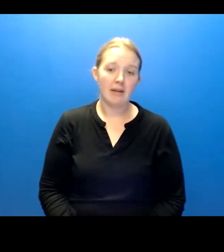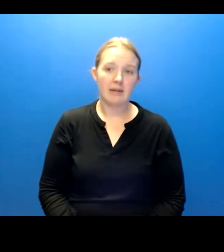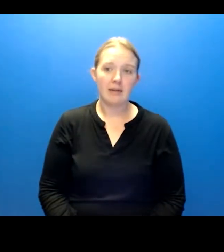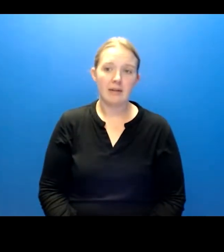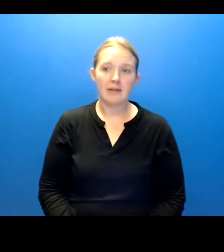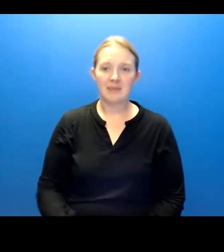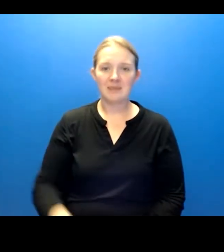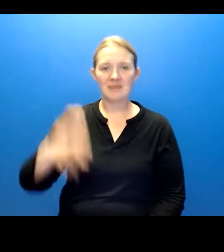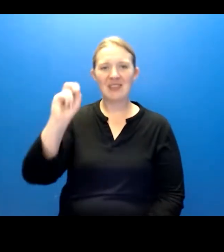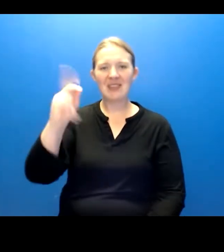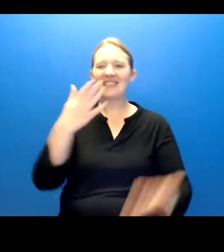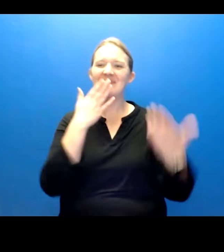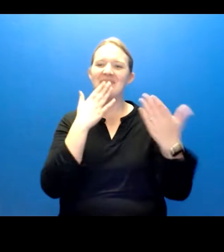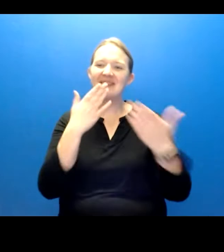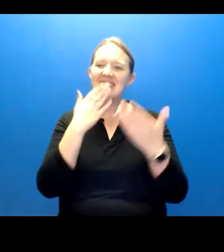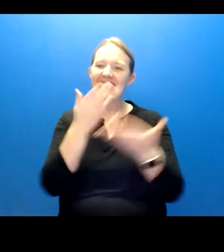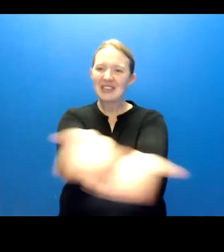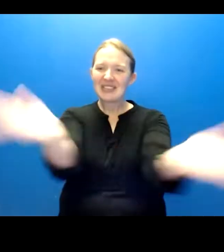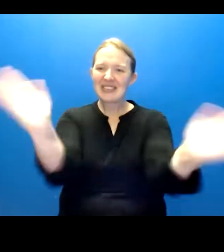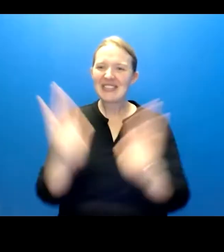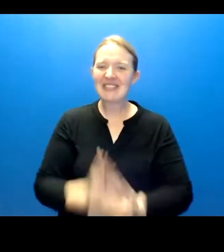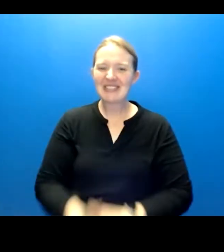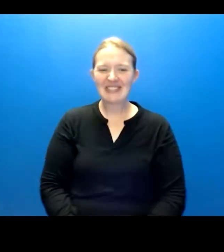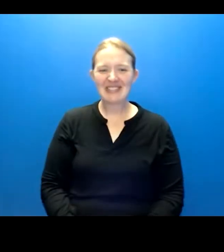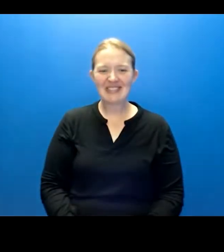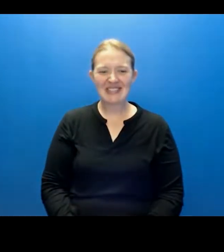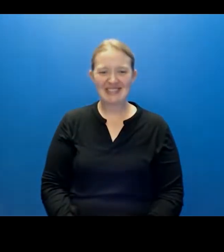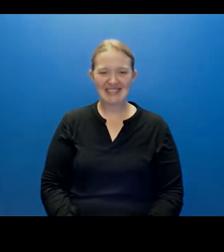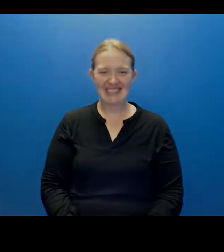Okay. Thank you so much, everyone.